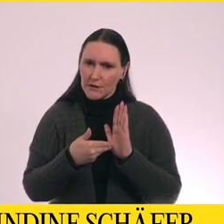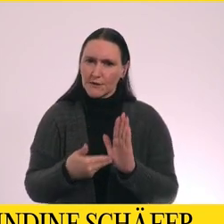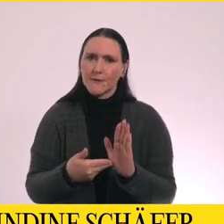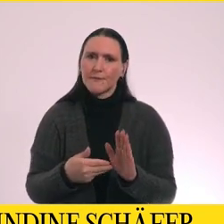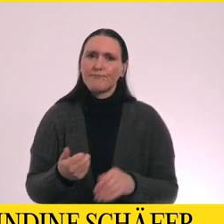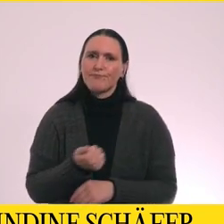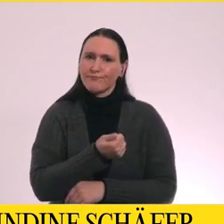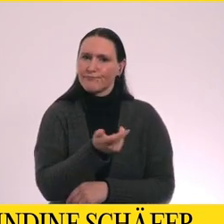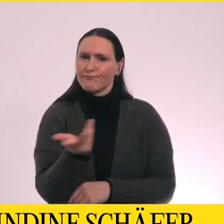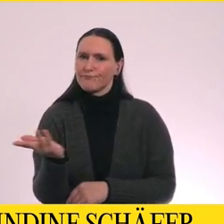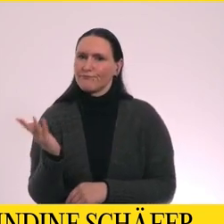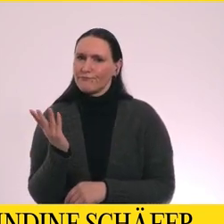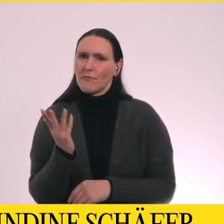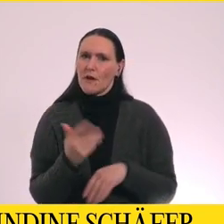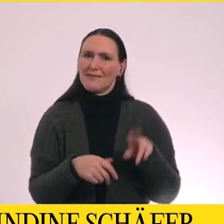multidisciplinary team.